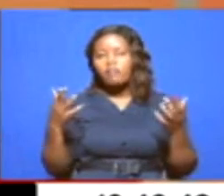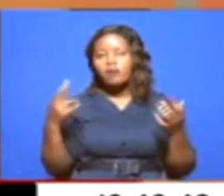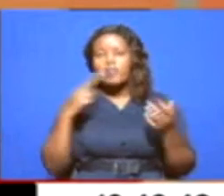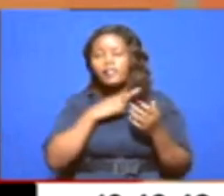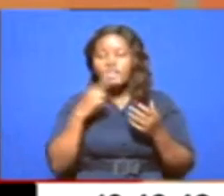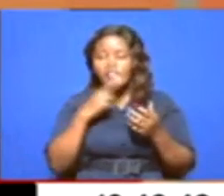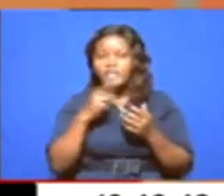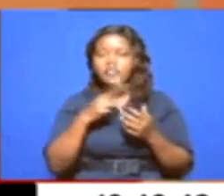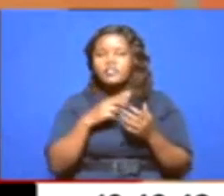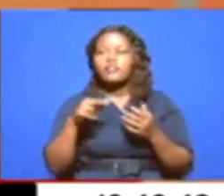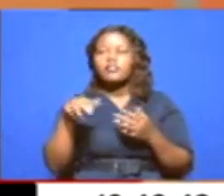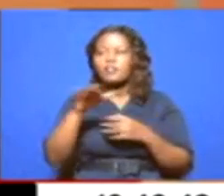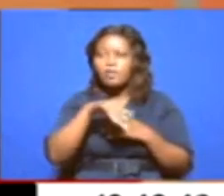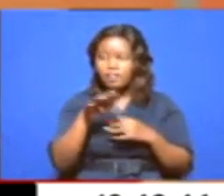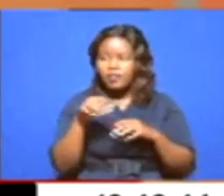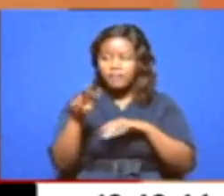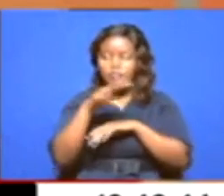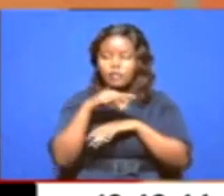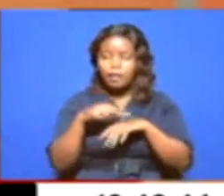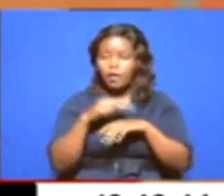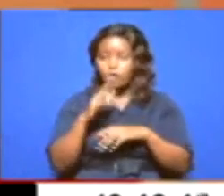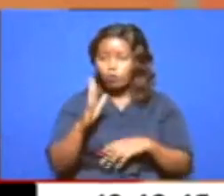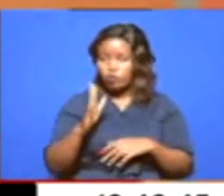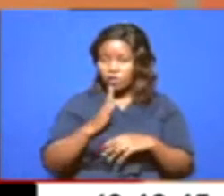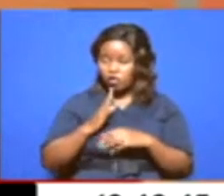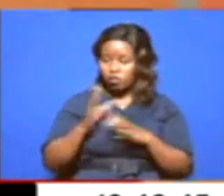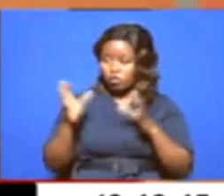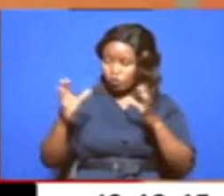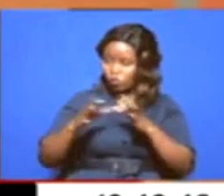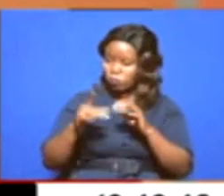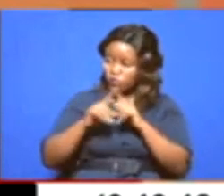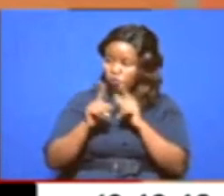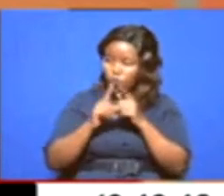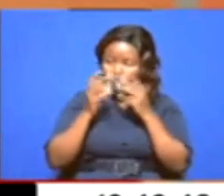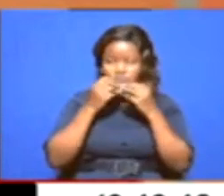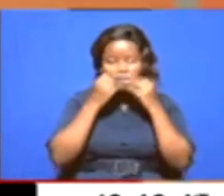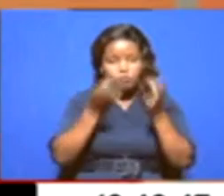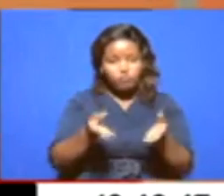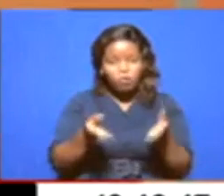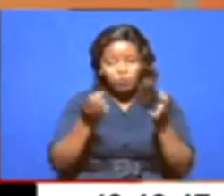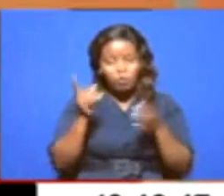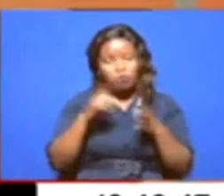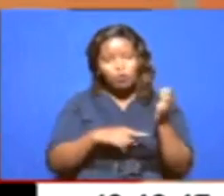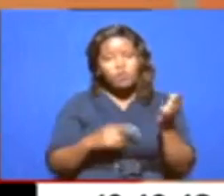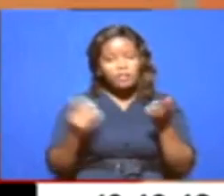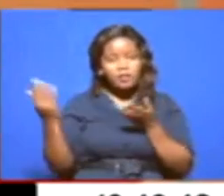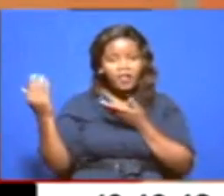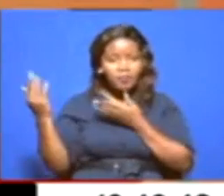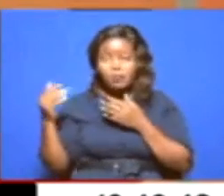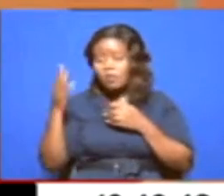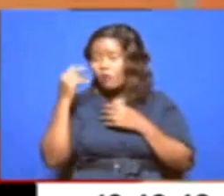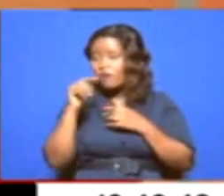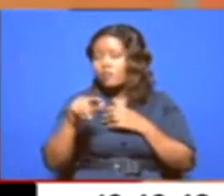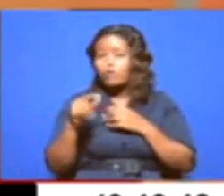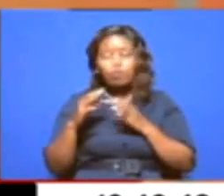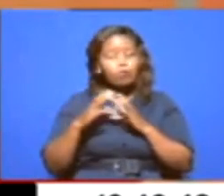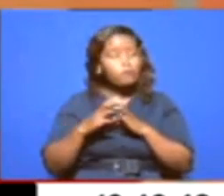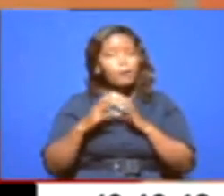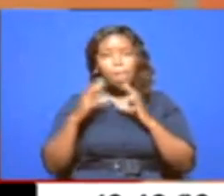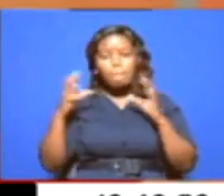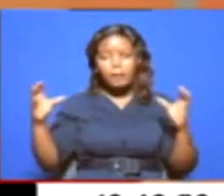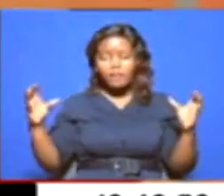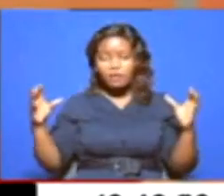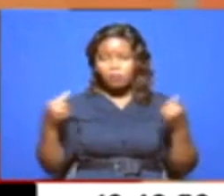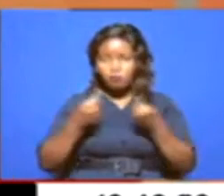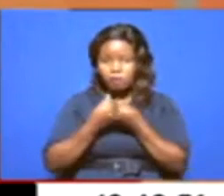national security apparatus also will be informed of what is going to be, because it's going to be a big event. So I don't think this is going to